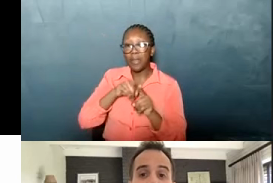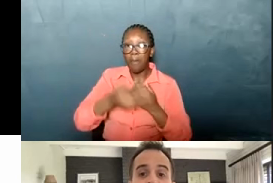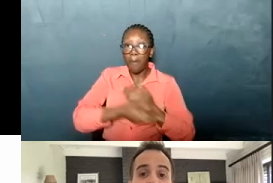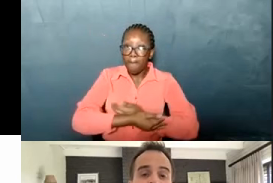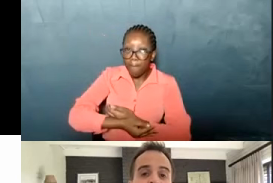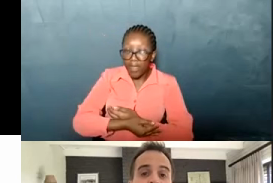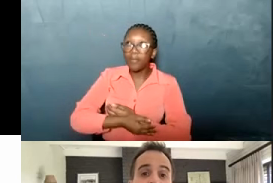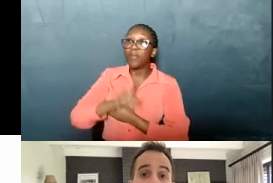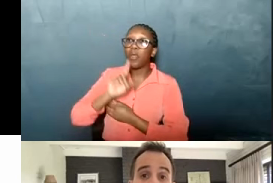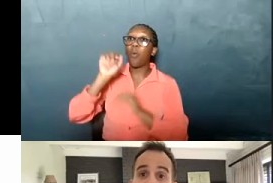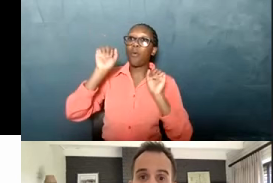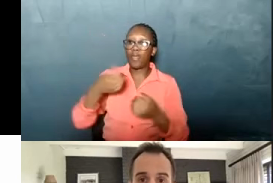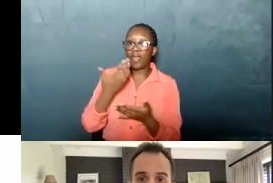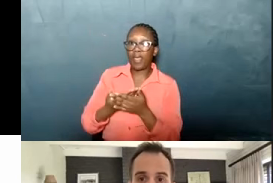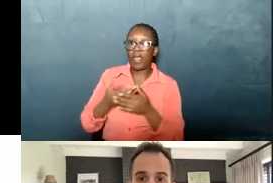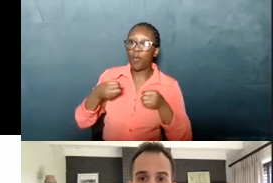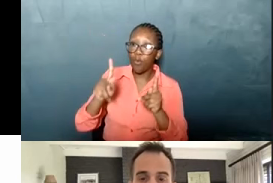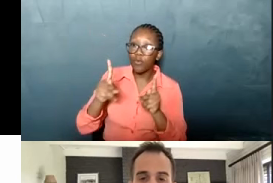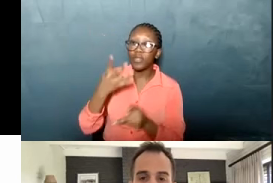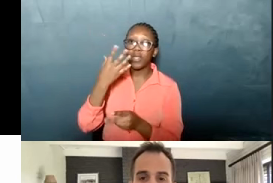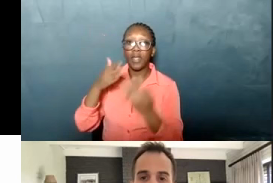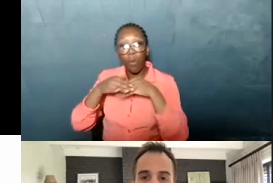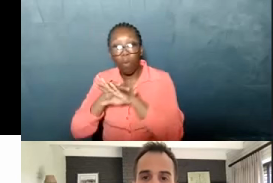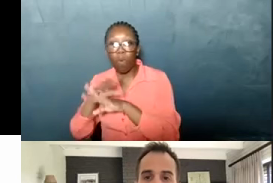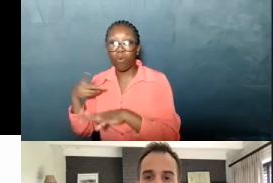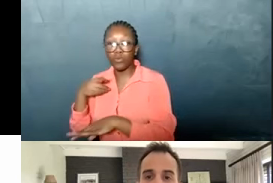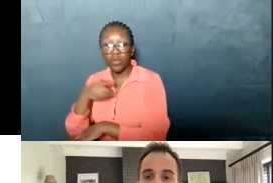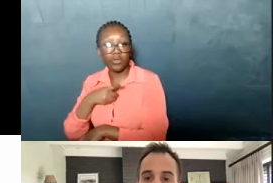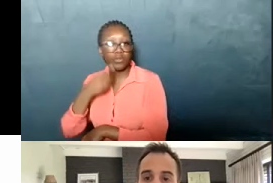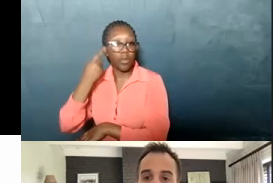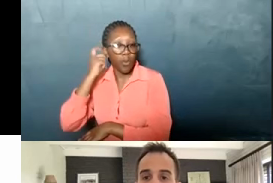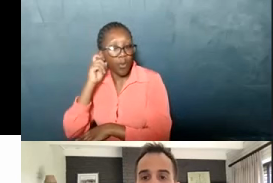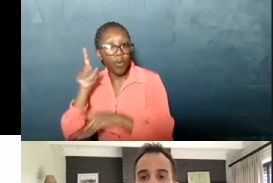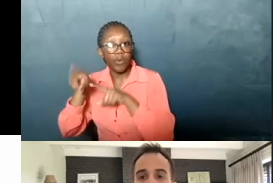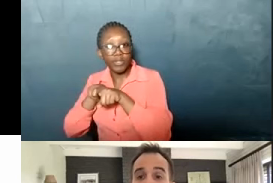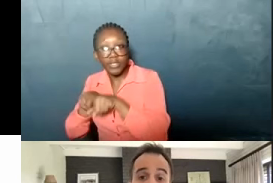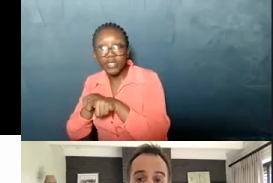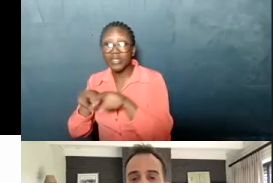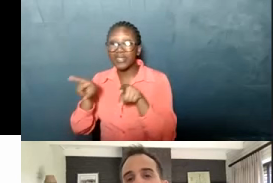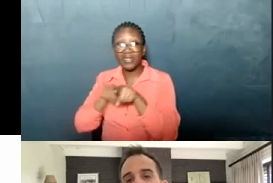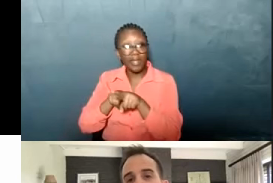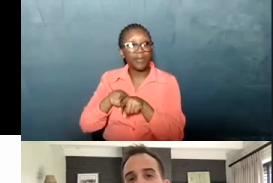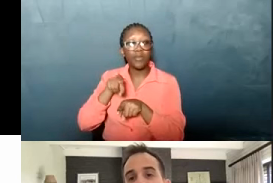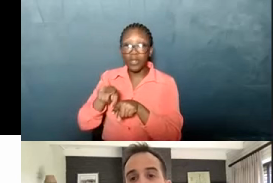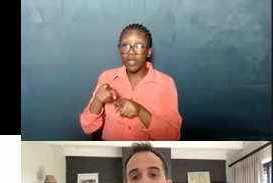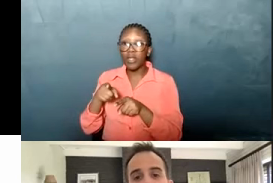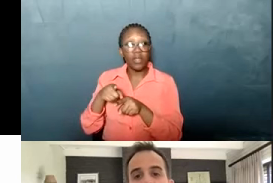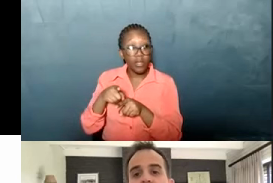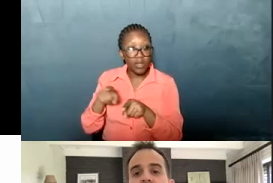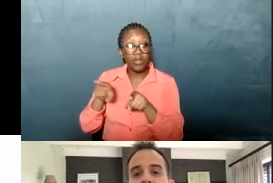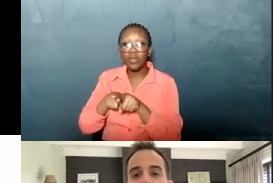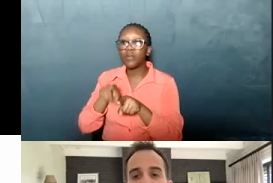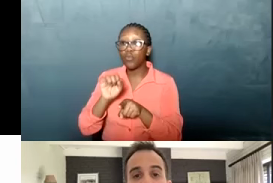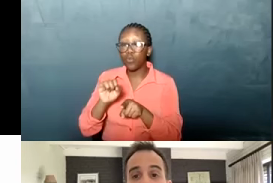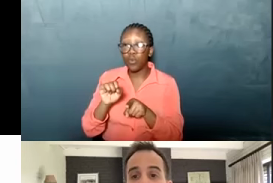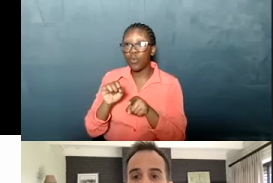the opportunity for hearing screening. In school children, this is despite the integrated school